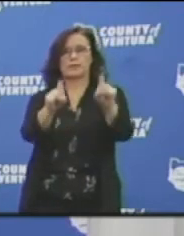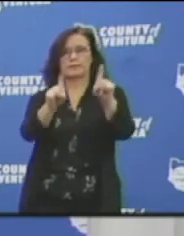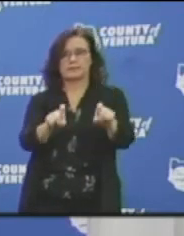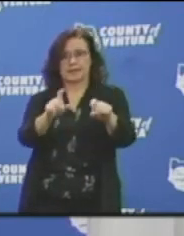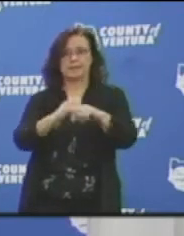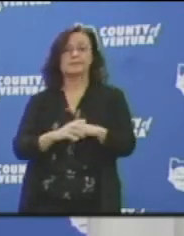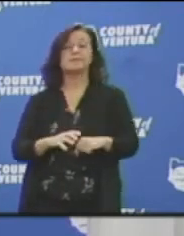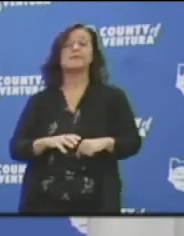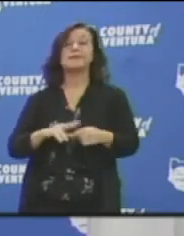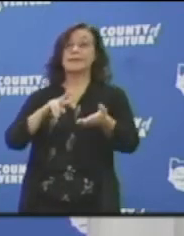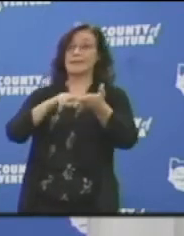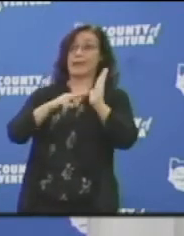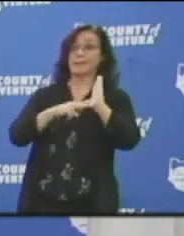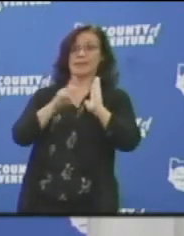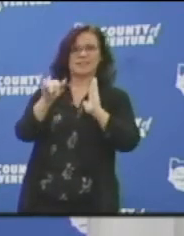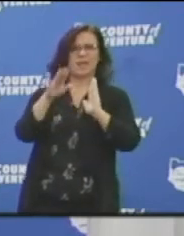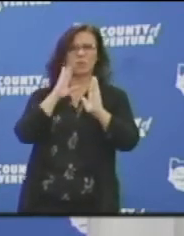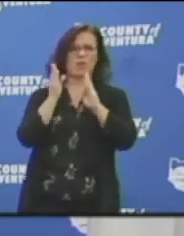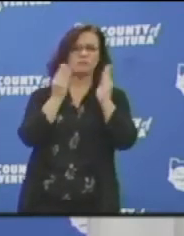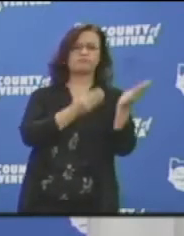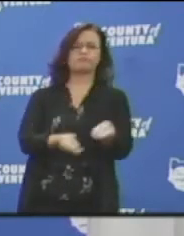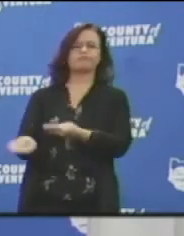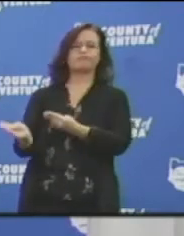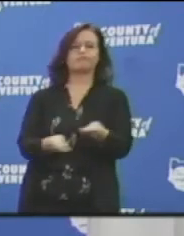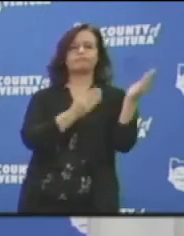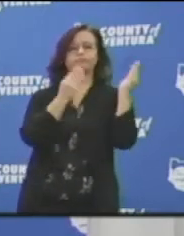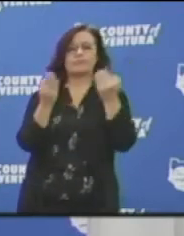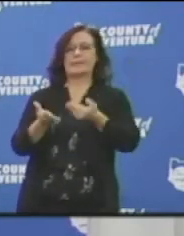for you to receive a test.